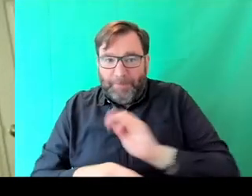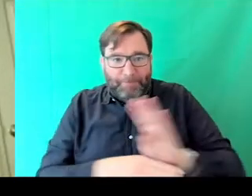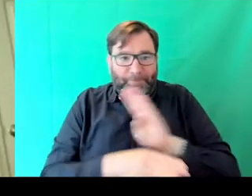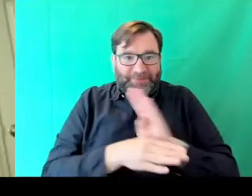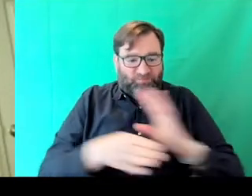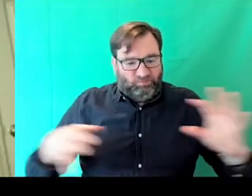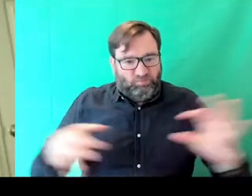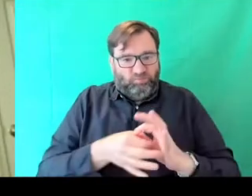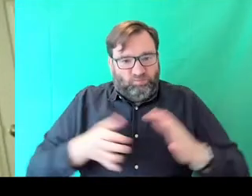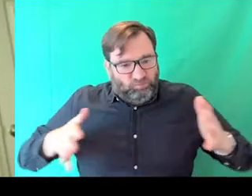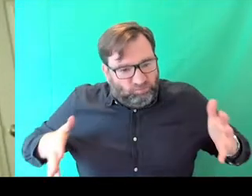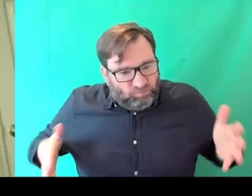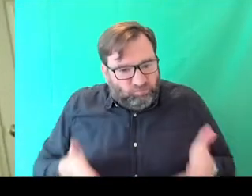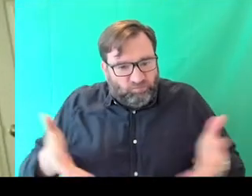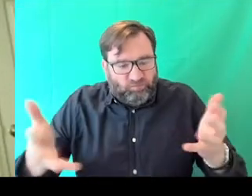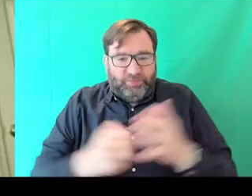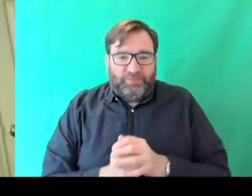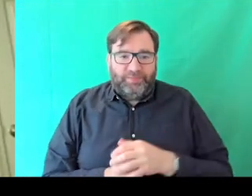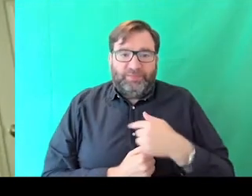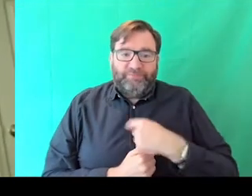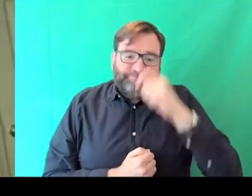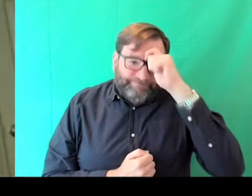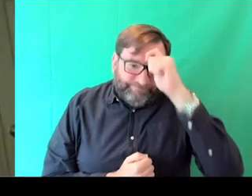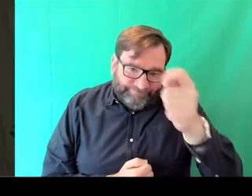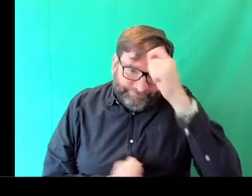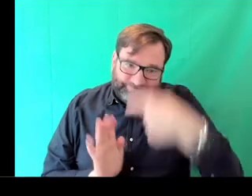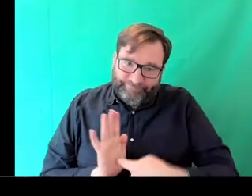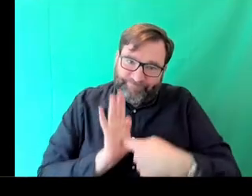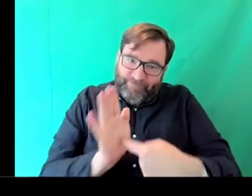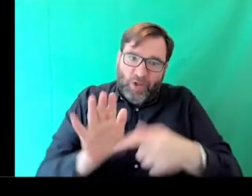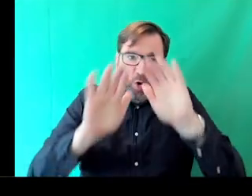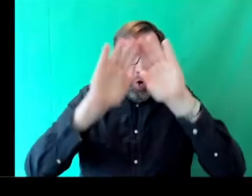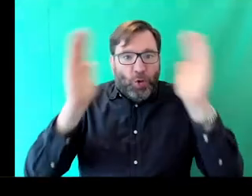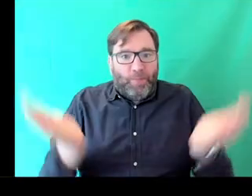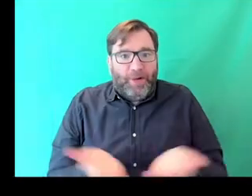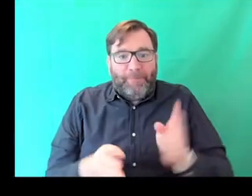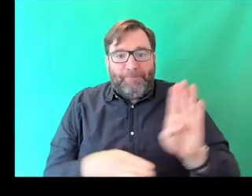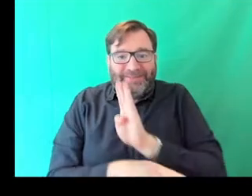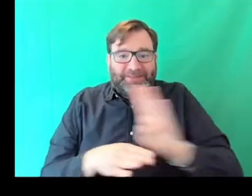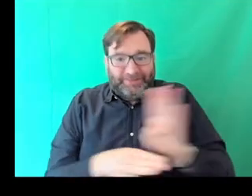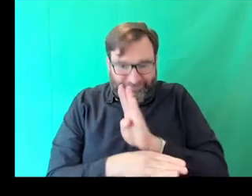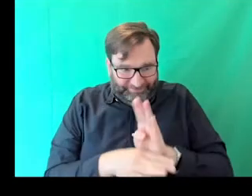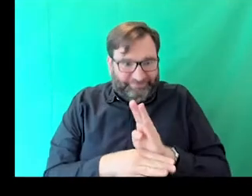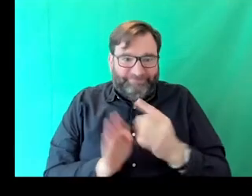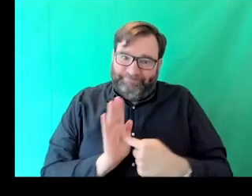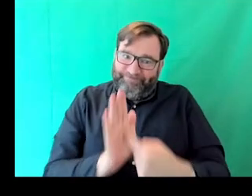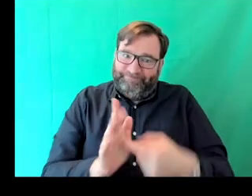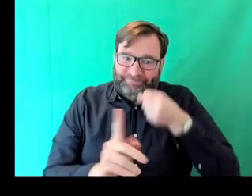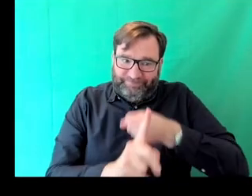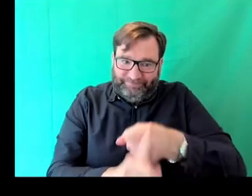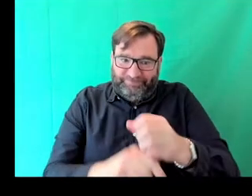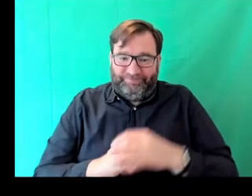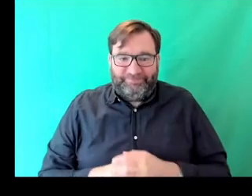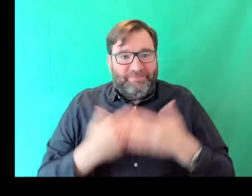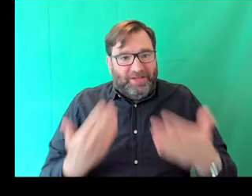Without further ado, let's meet our panelists. Anna Johannes currently works as a senior account executive